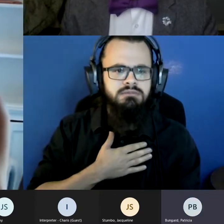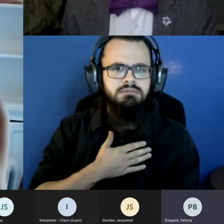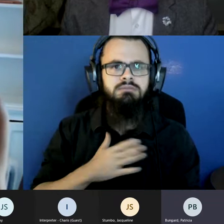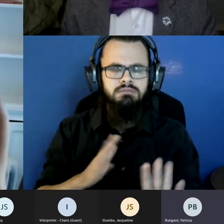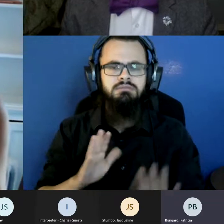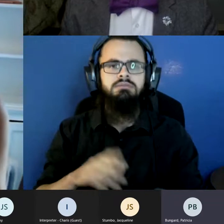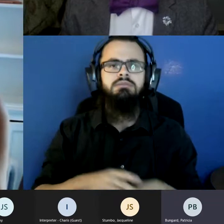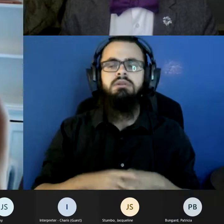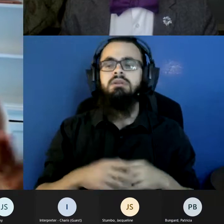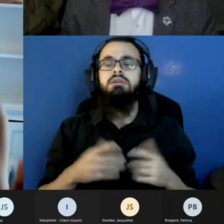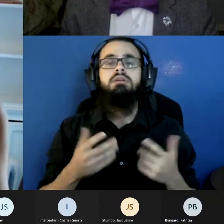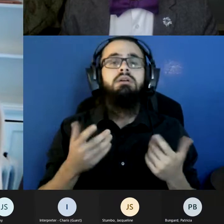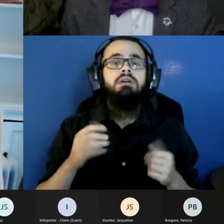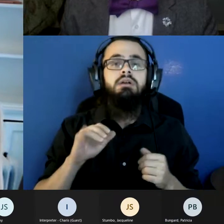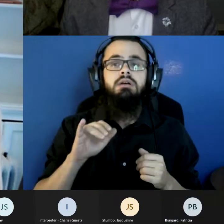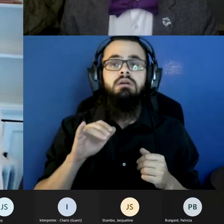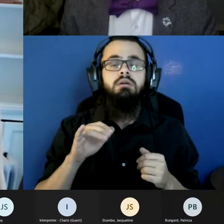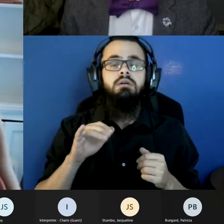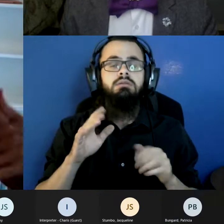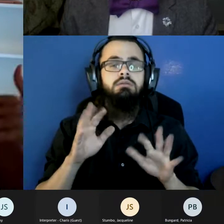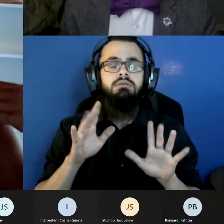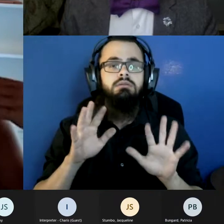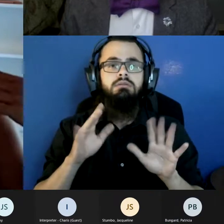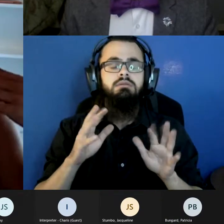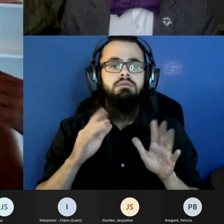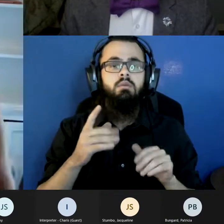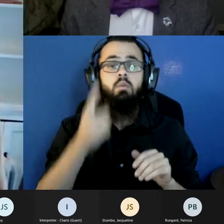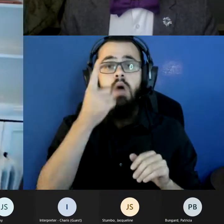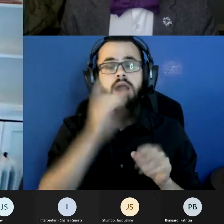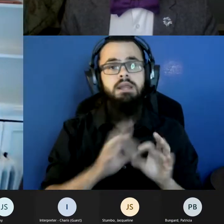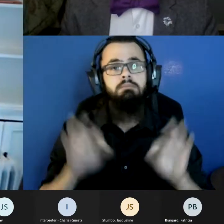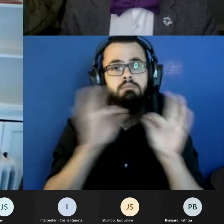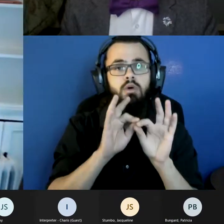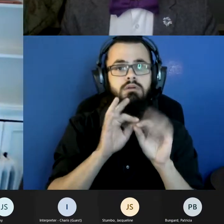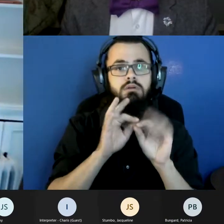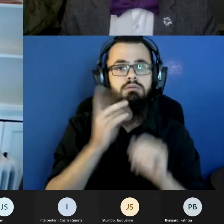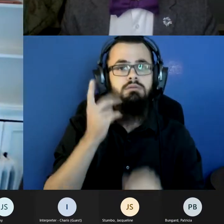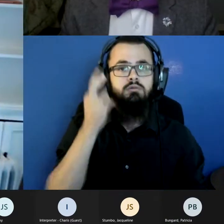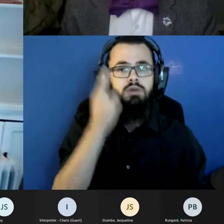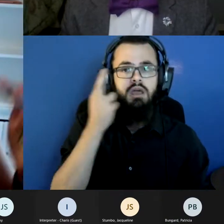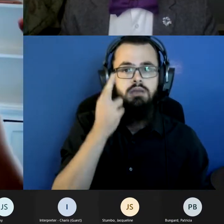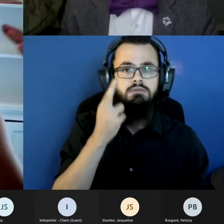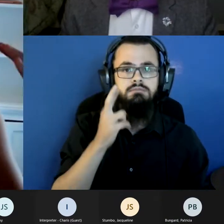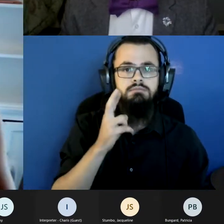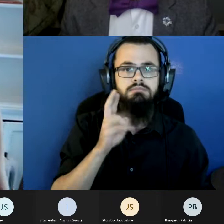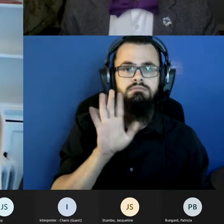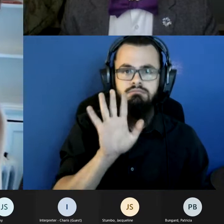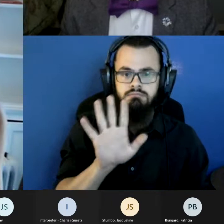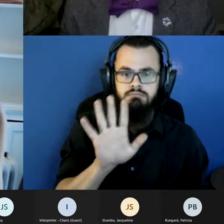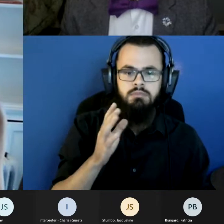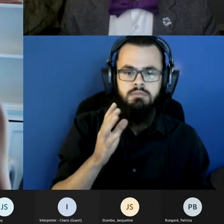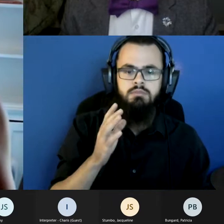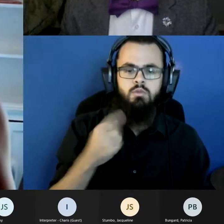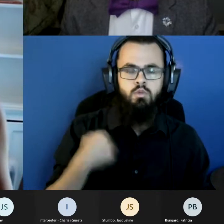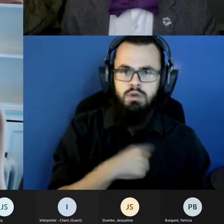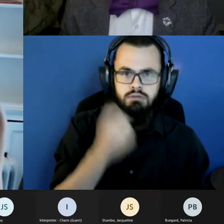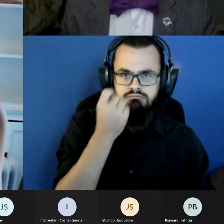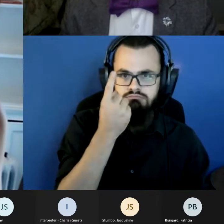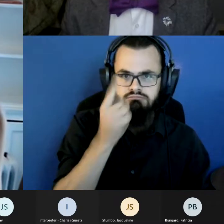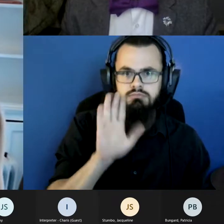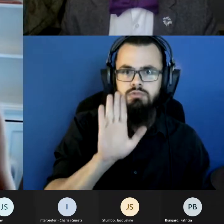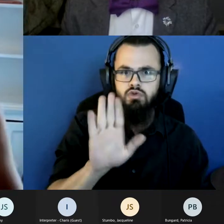So one of the things that you have to realize is, yes, I understand your concern, but if you're vaccinated